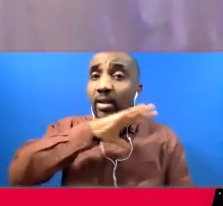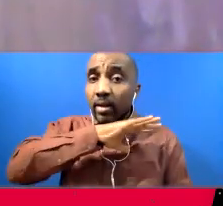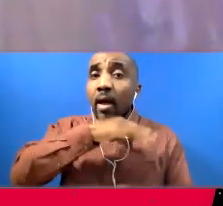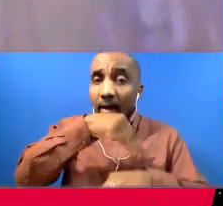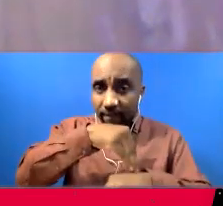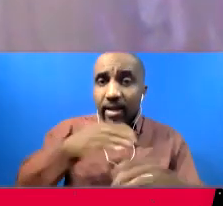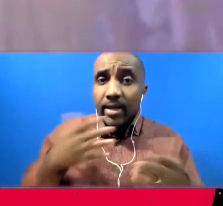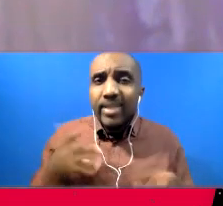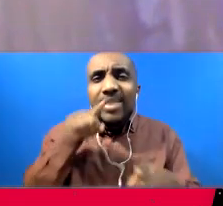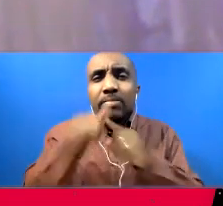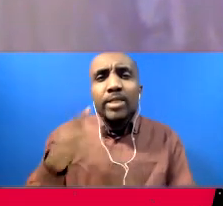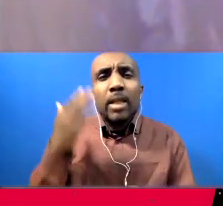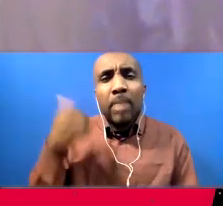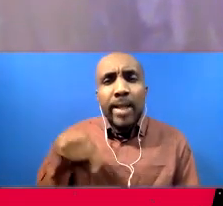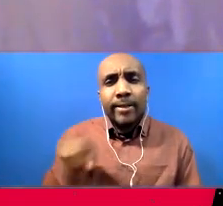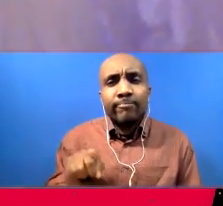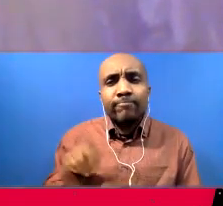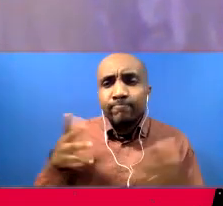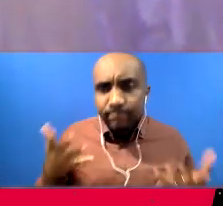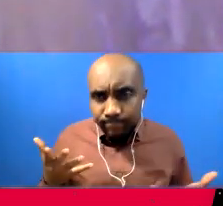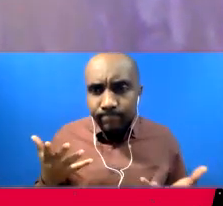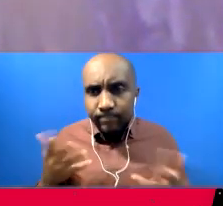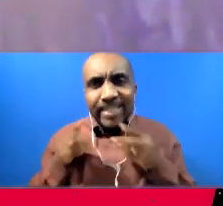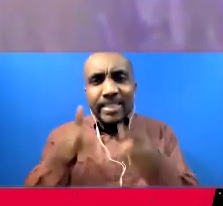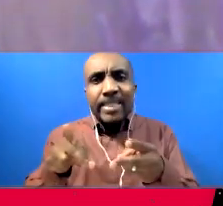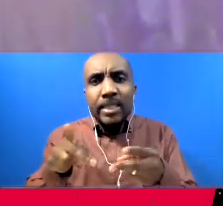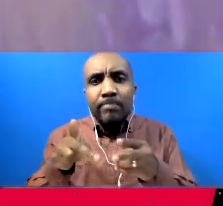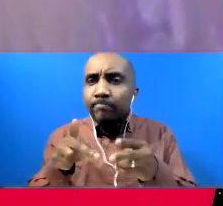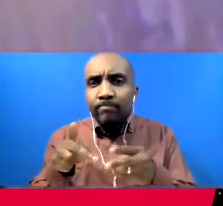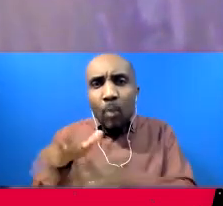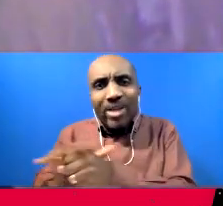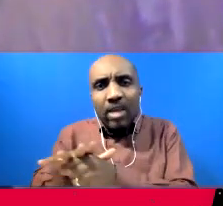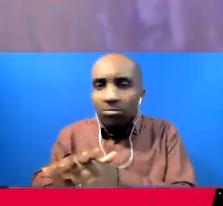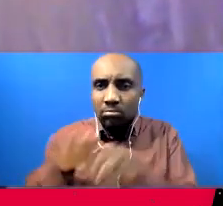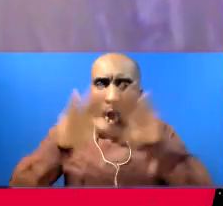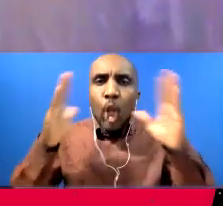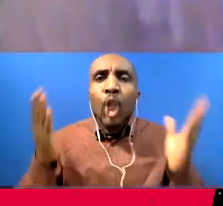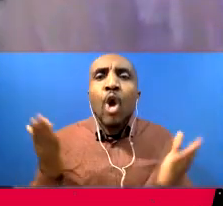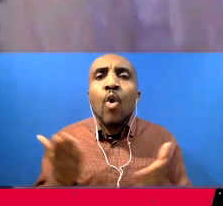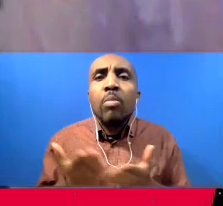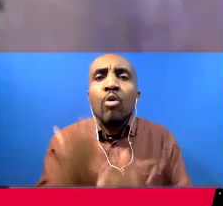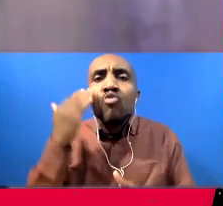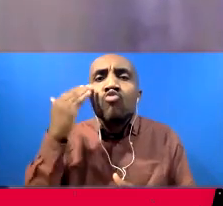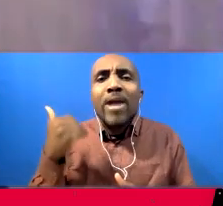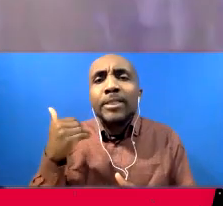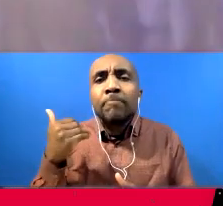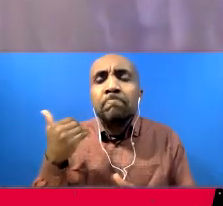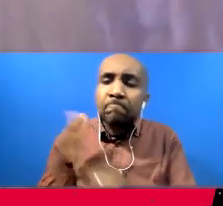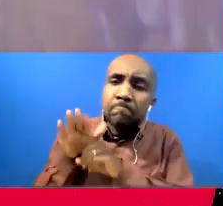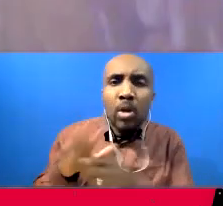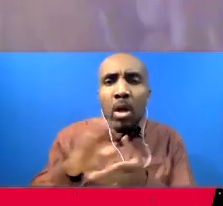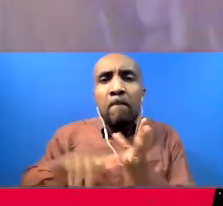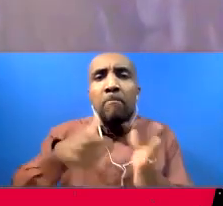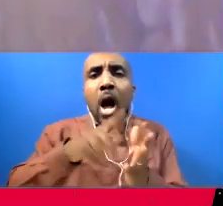and especially Black people. This is a global system of racism, the same global system of racism that allows for Mark Duggan